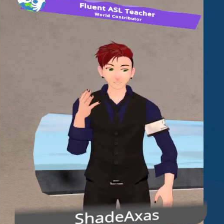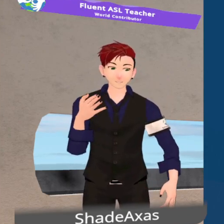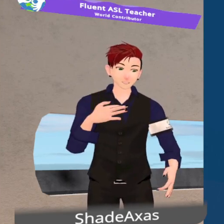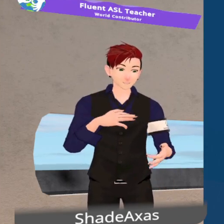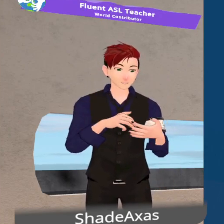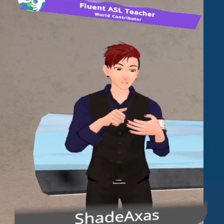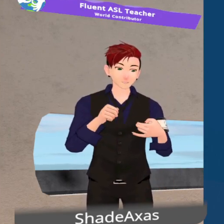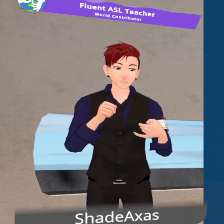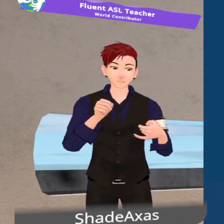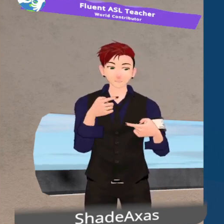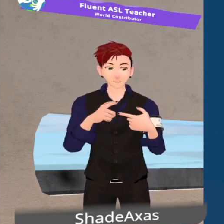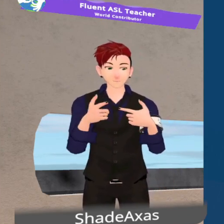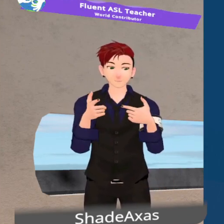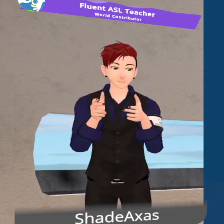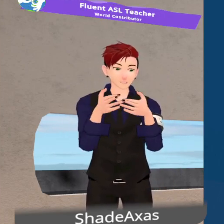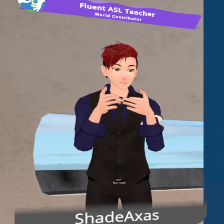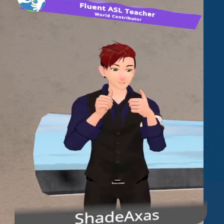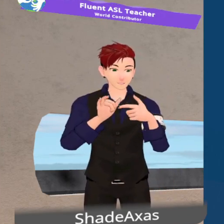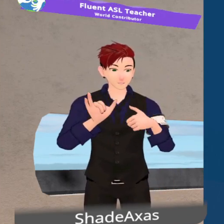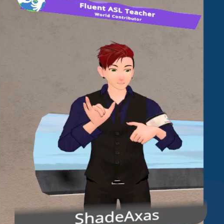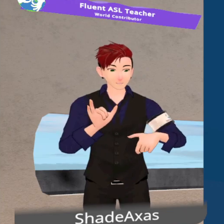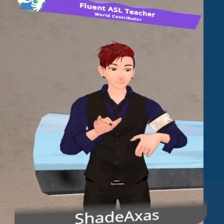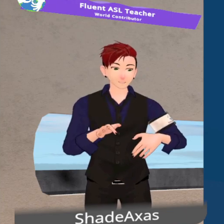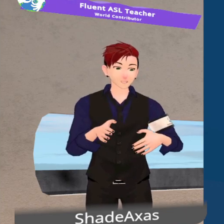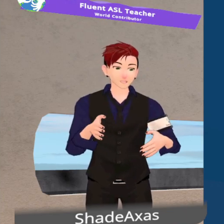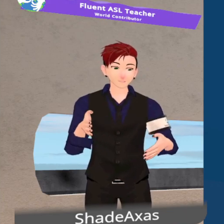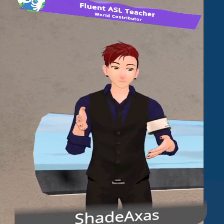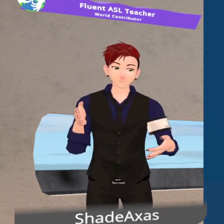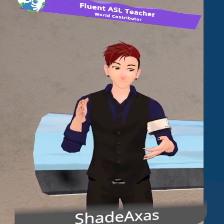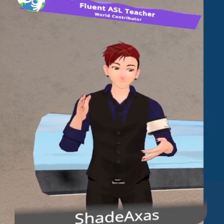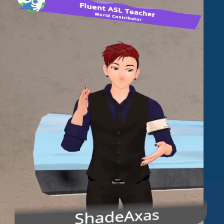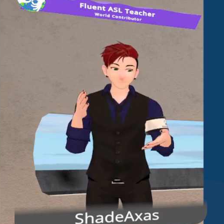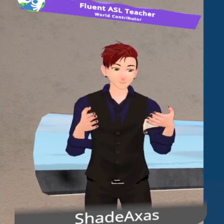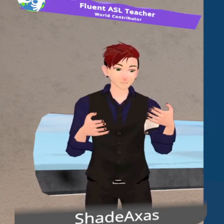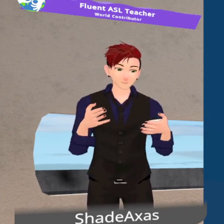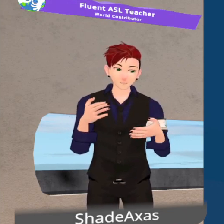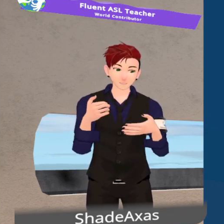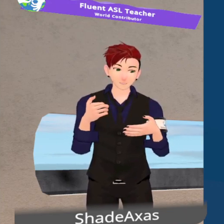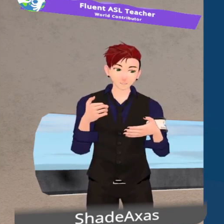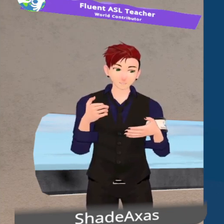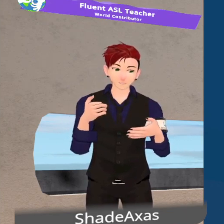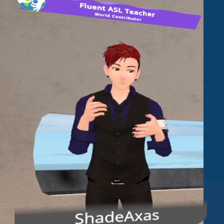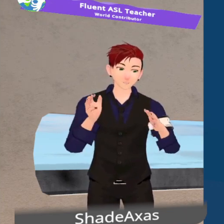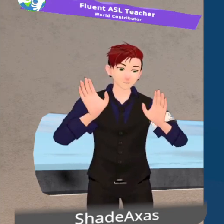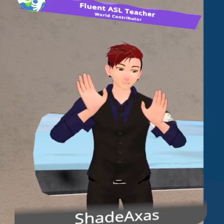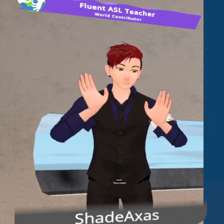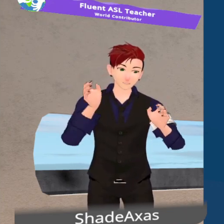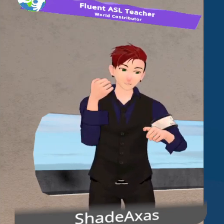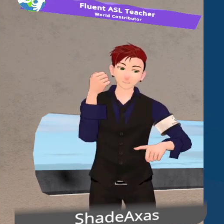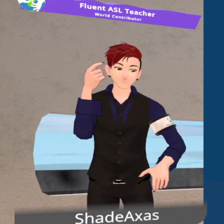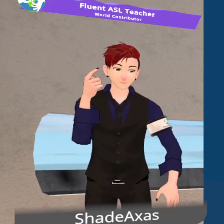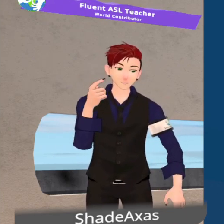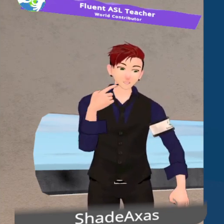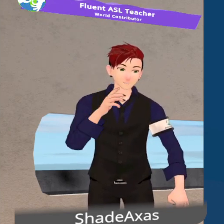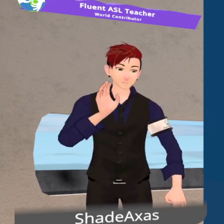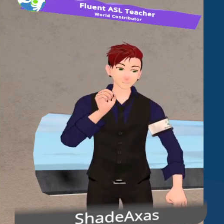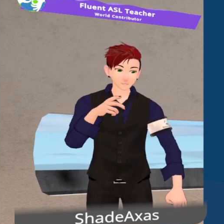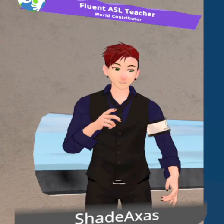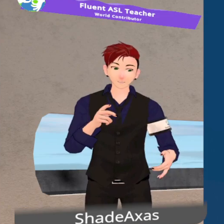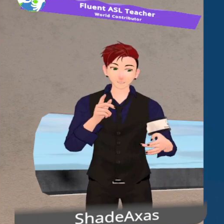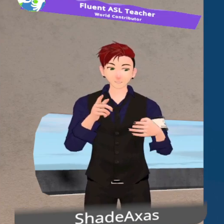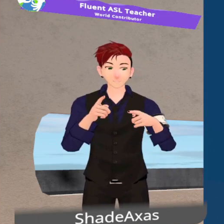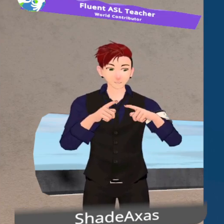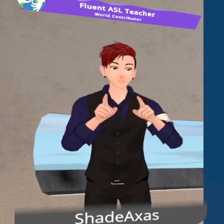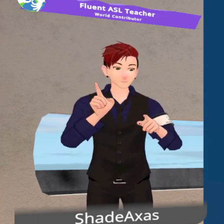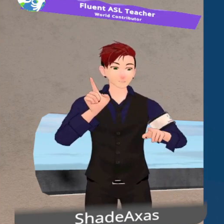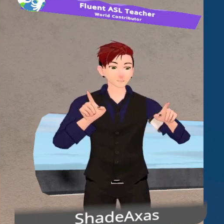teacher and say, "Hey, I'm learning sign language in VR at the same time," they'll probably be able to. I mean, they'll understand. They'll be